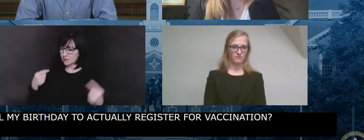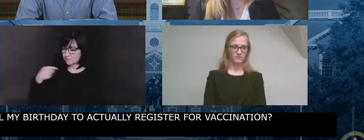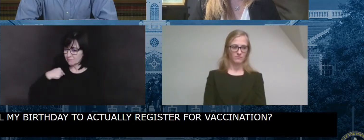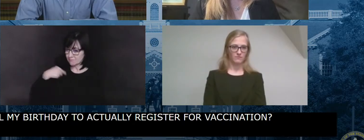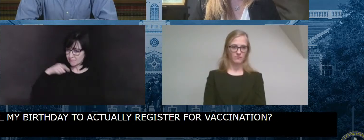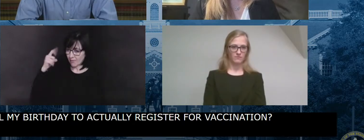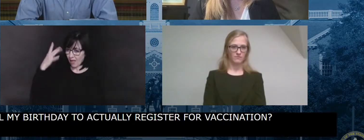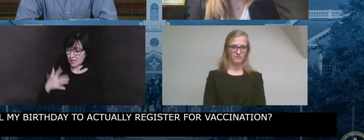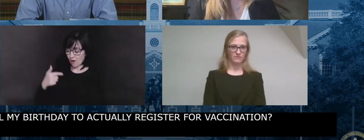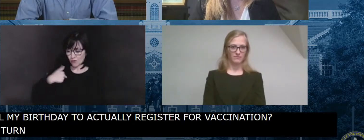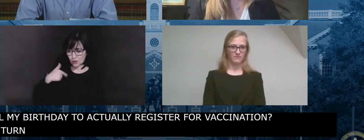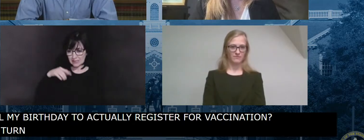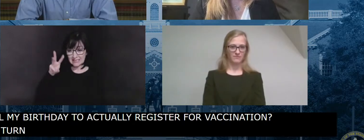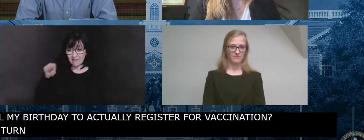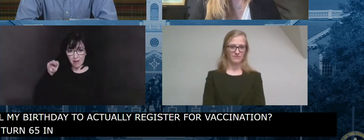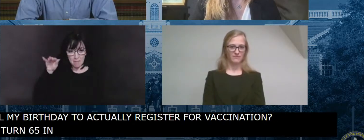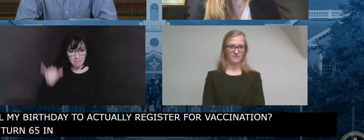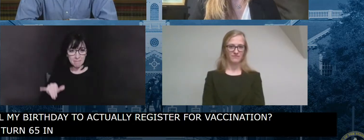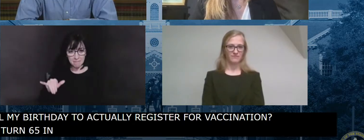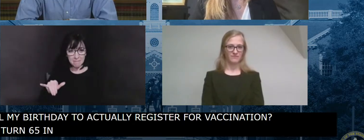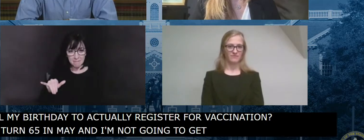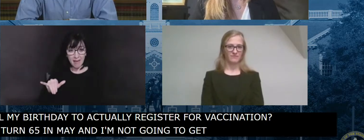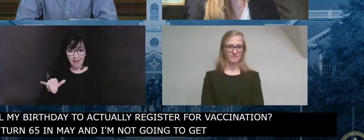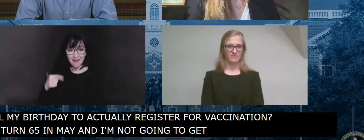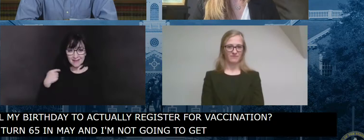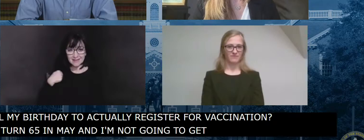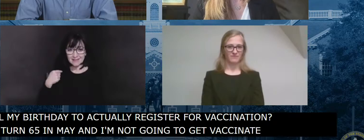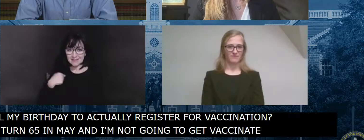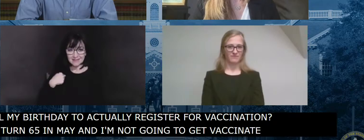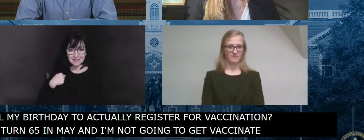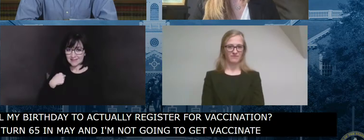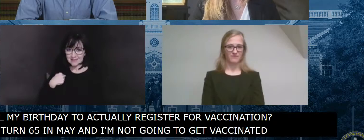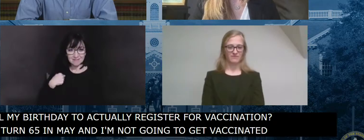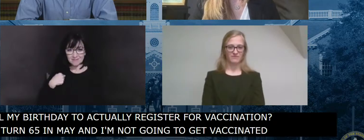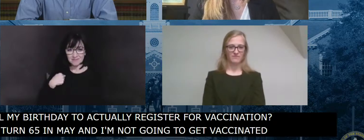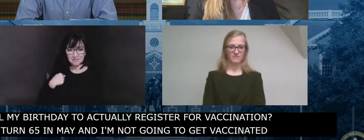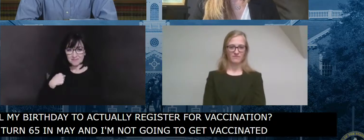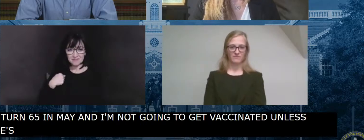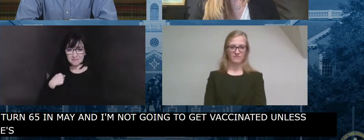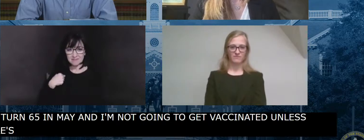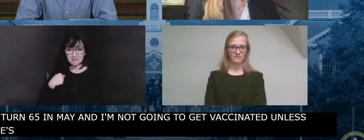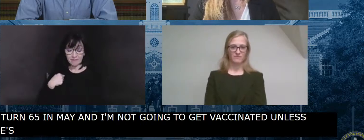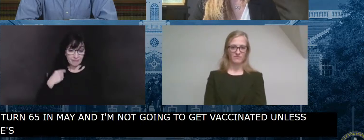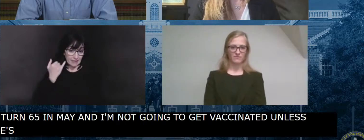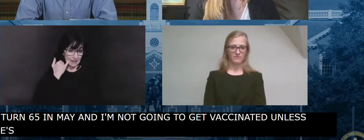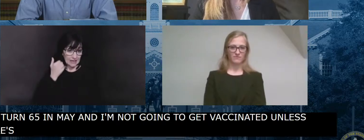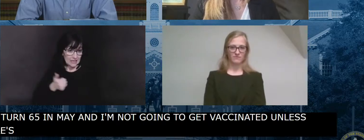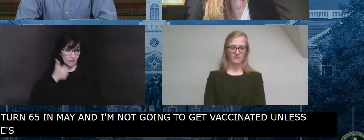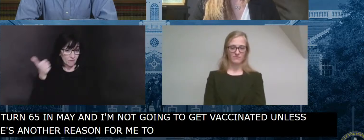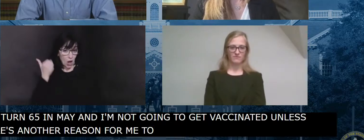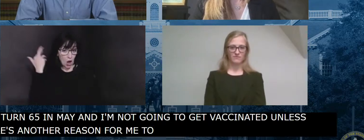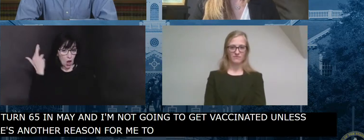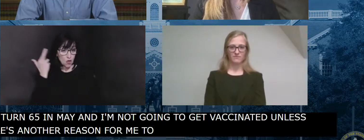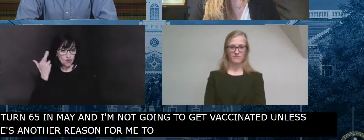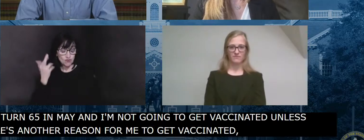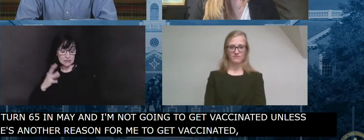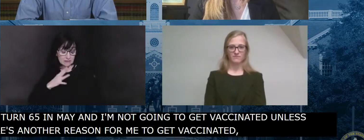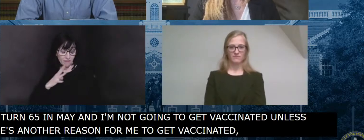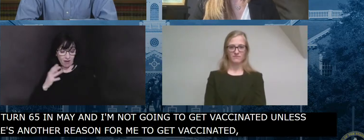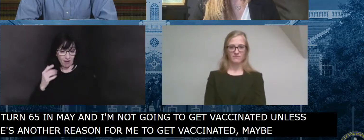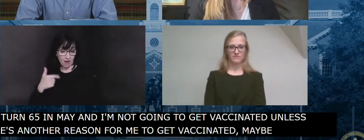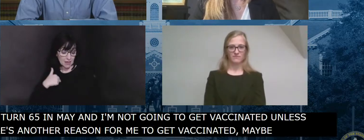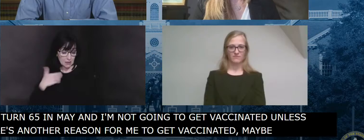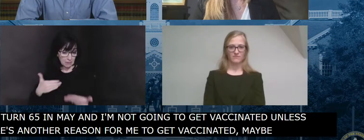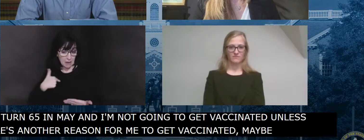I'm not going to get vaccinated unless there's another reason for me to get vaccinated, maybe to encourage people who